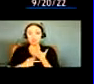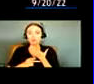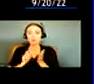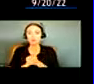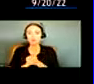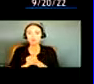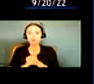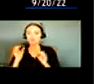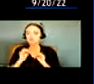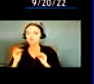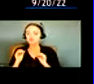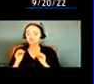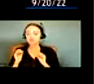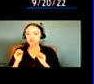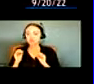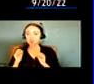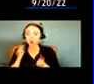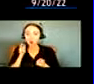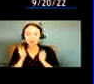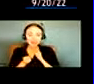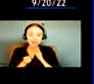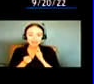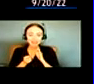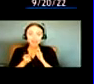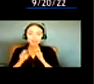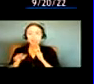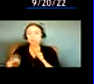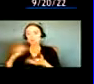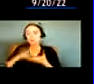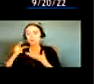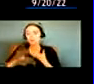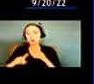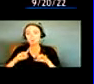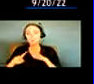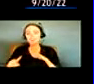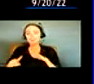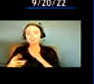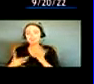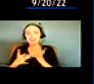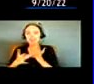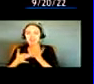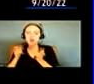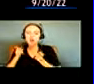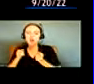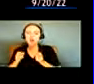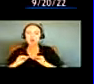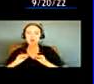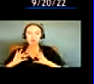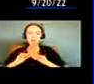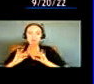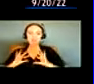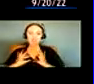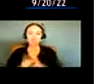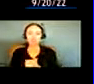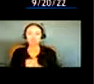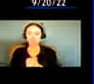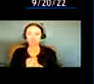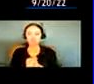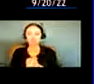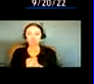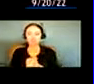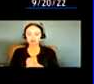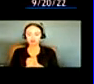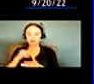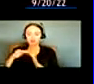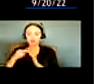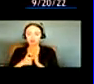make any substantive changes to the stewardship program. Rather, they're technical edits and clarifications to the law